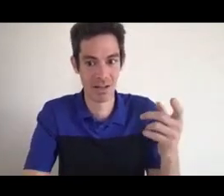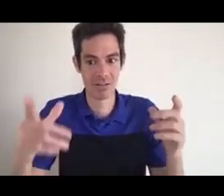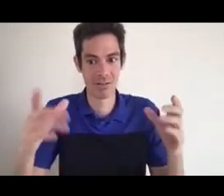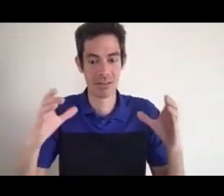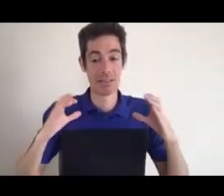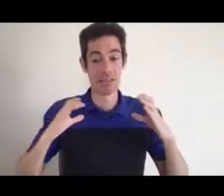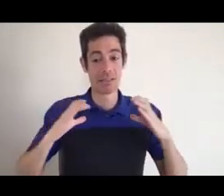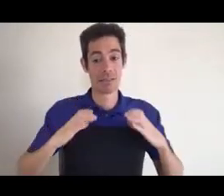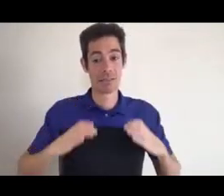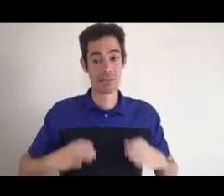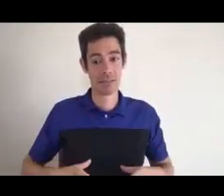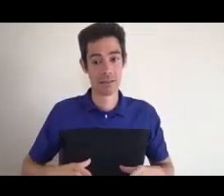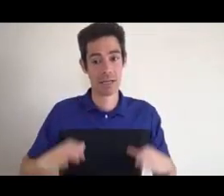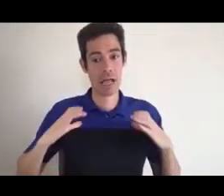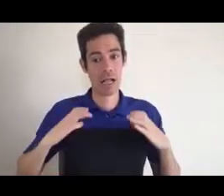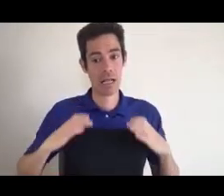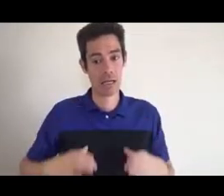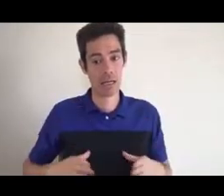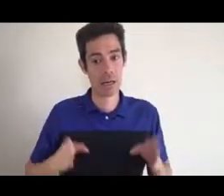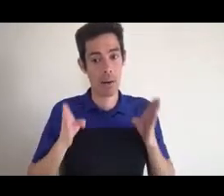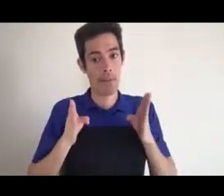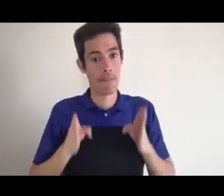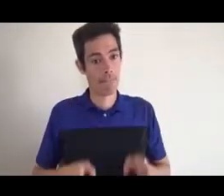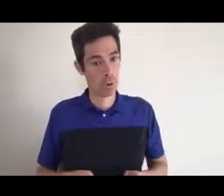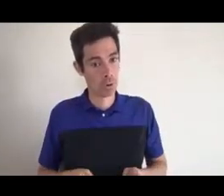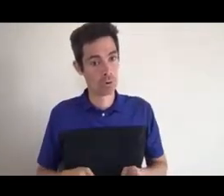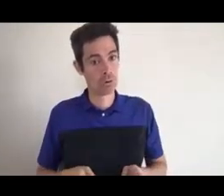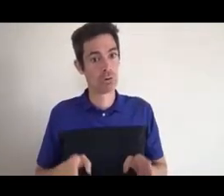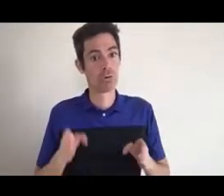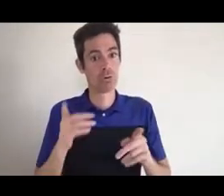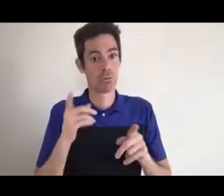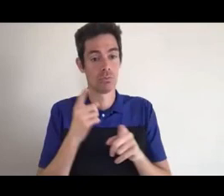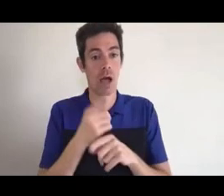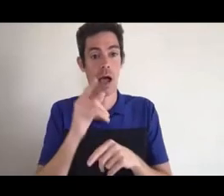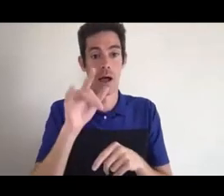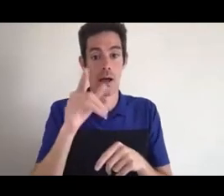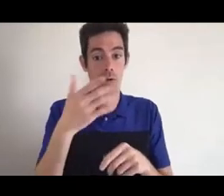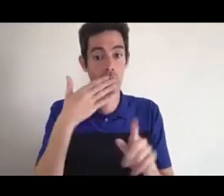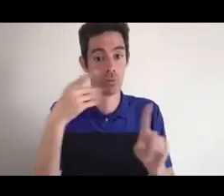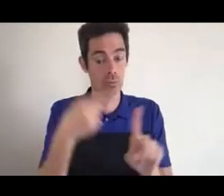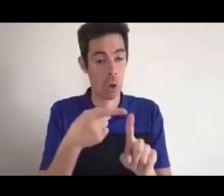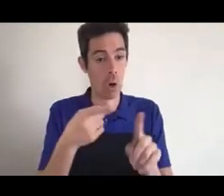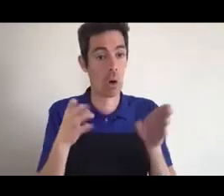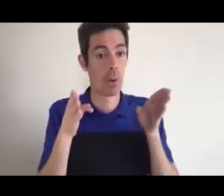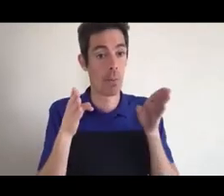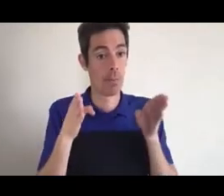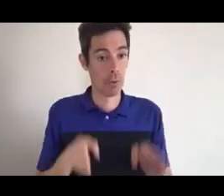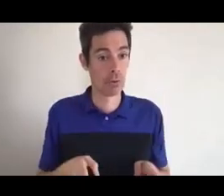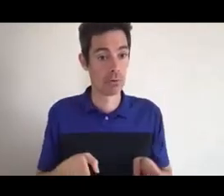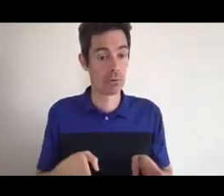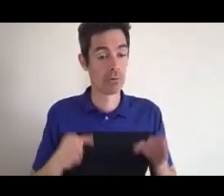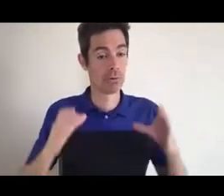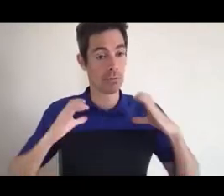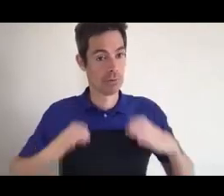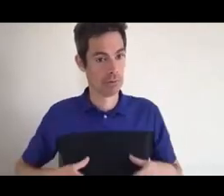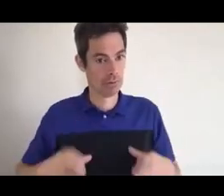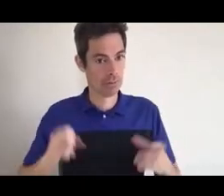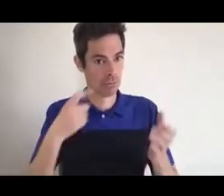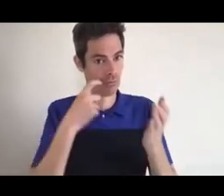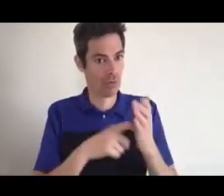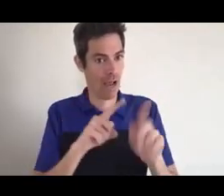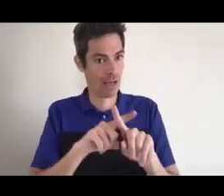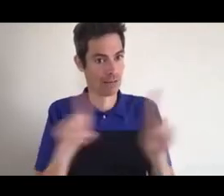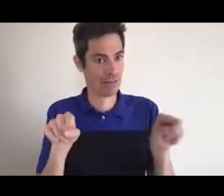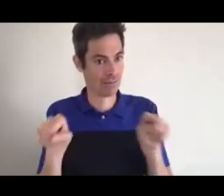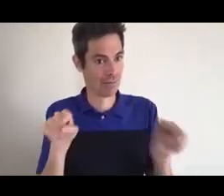because otherwise you wouldn't know. Client or person, right. So that's a good point. So a person